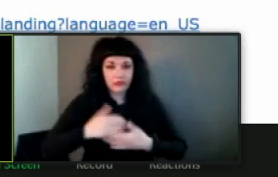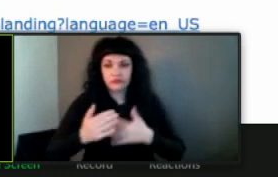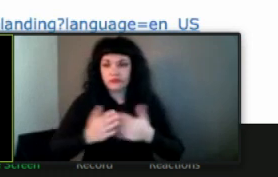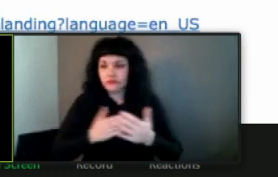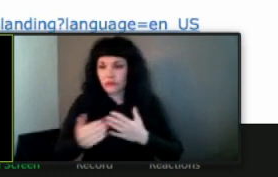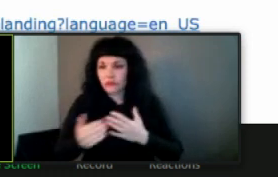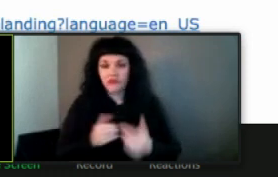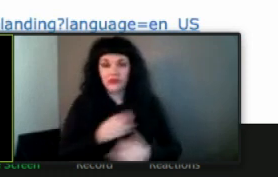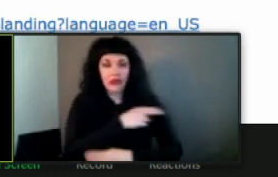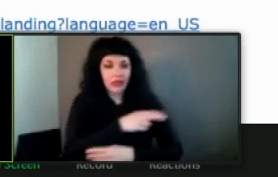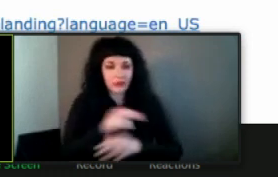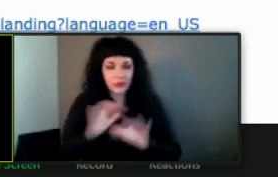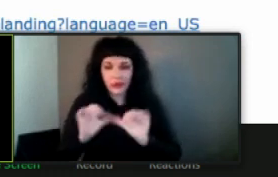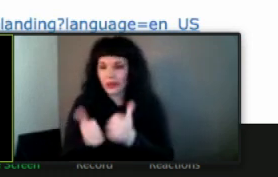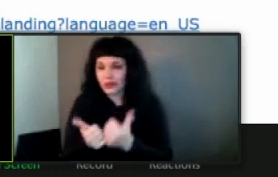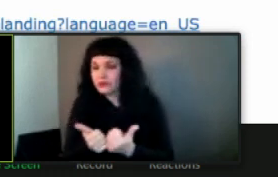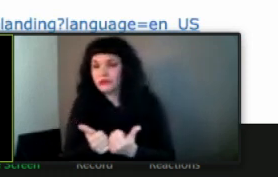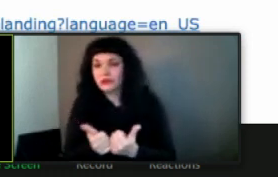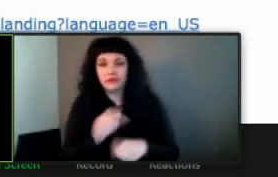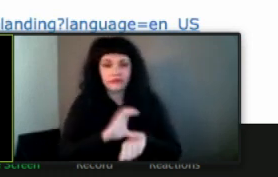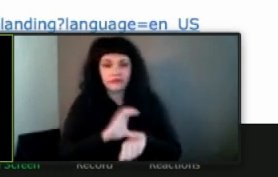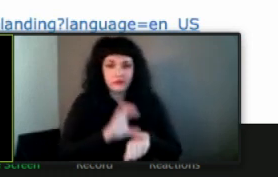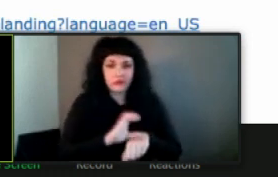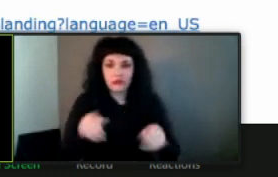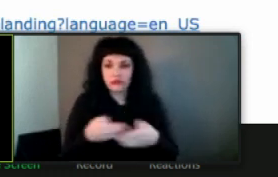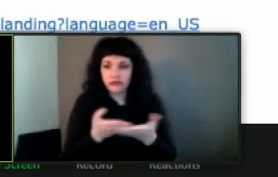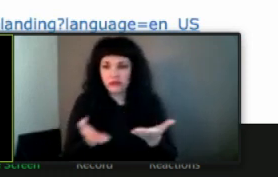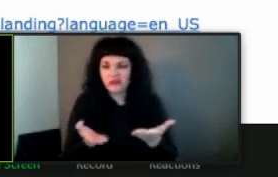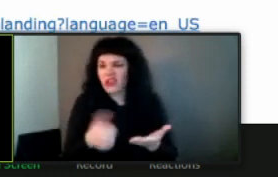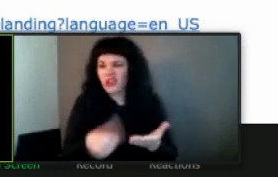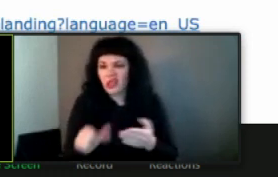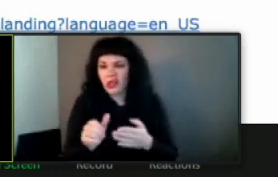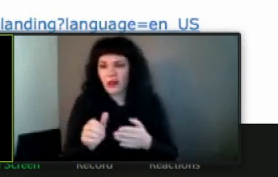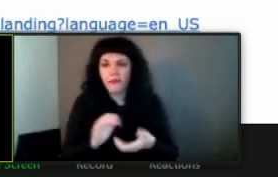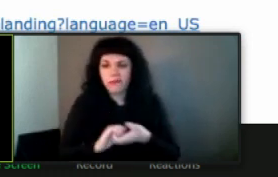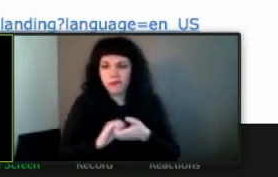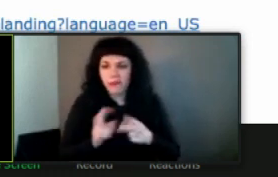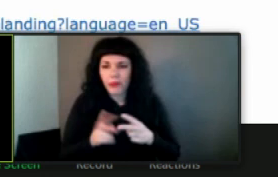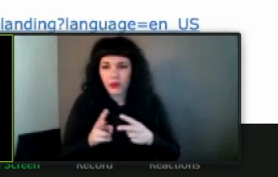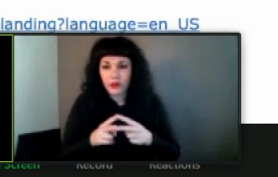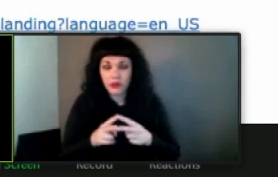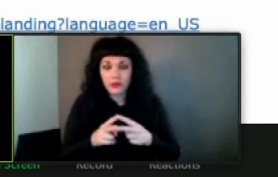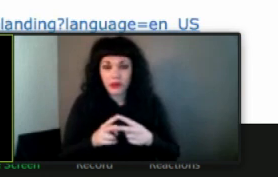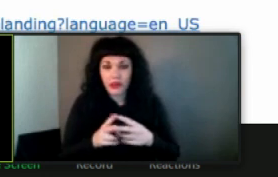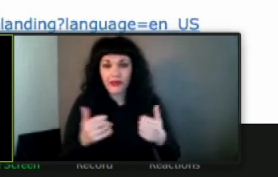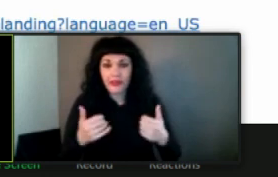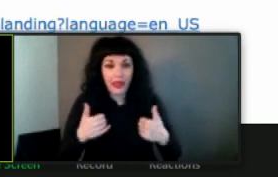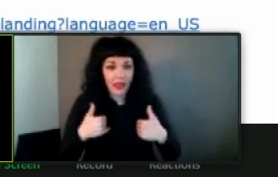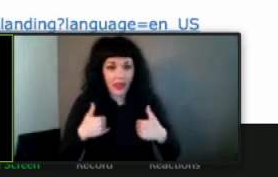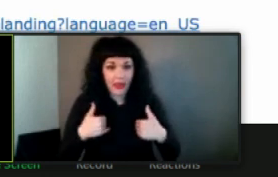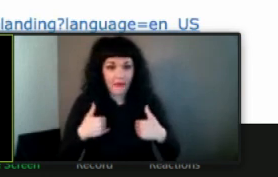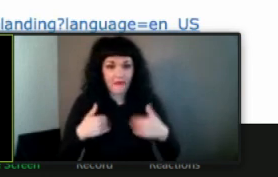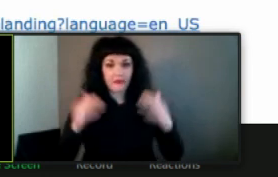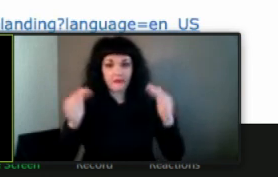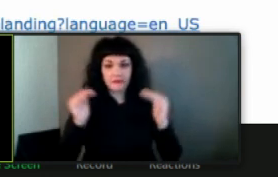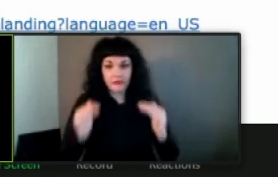a partner. And then they have ones that just does referral. They send referrals to the customers. They receive